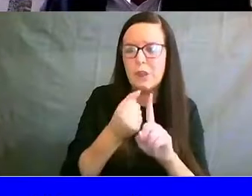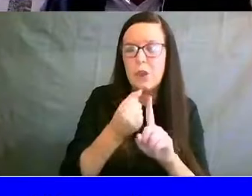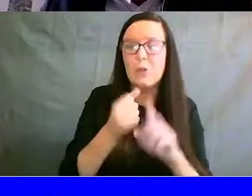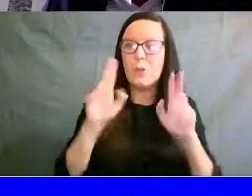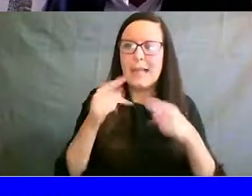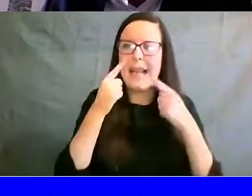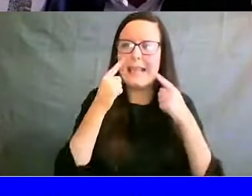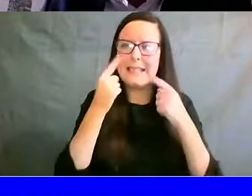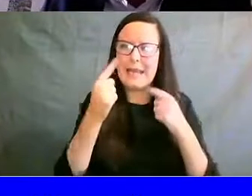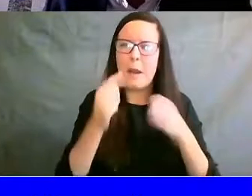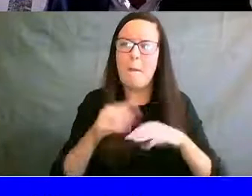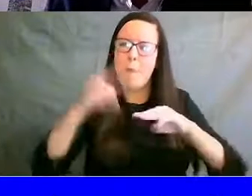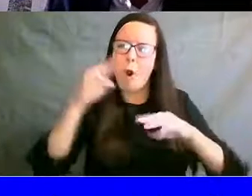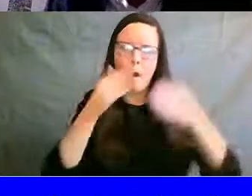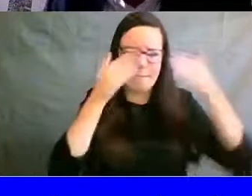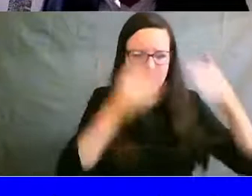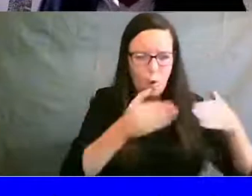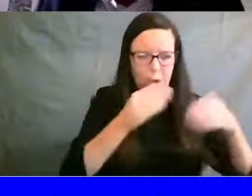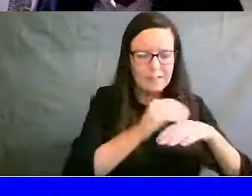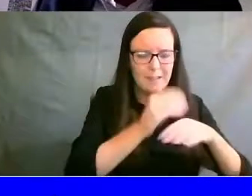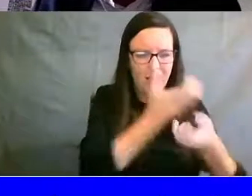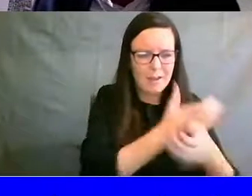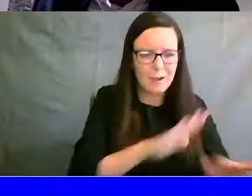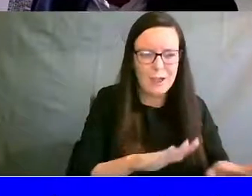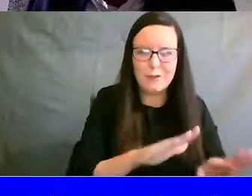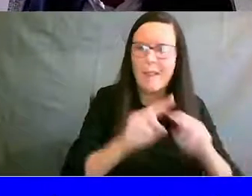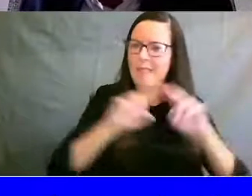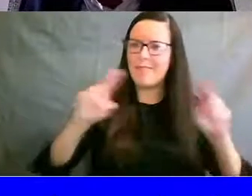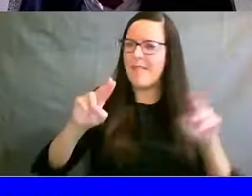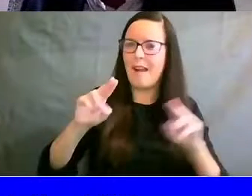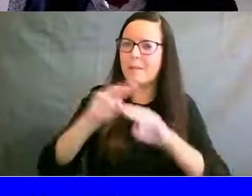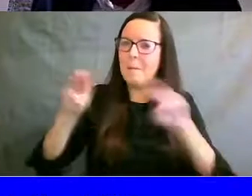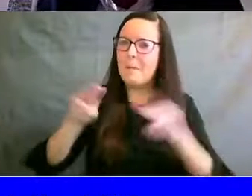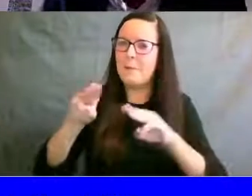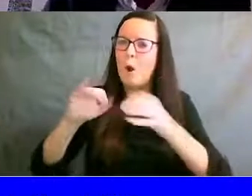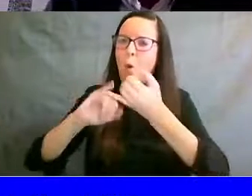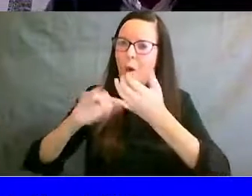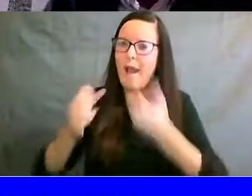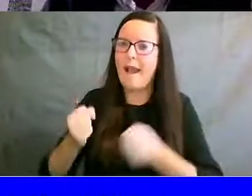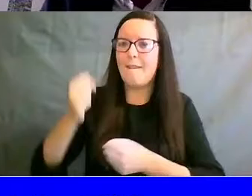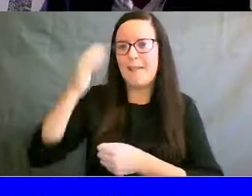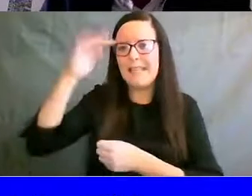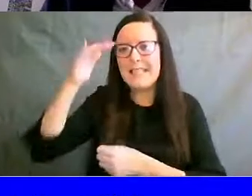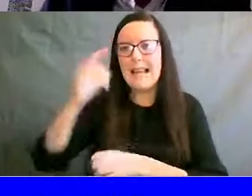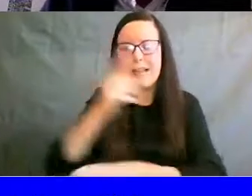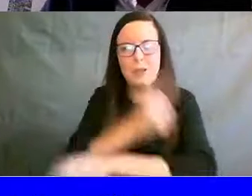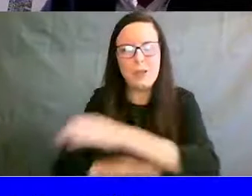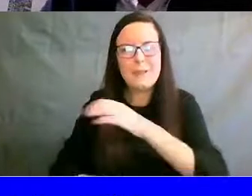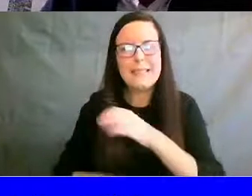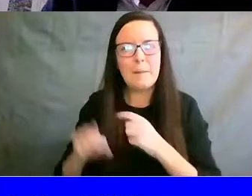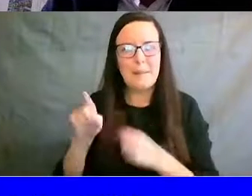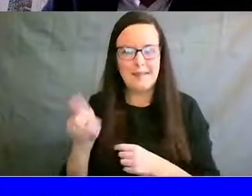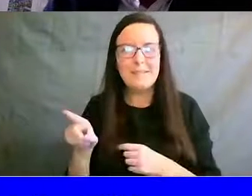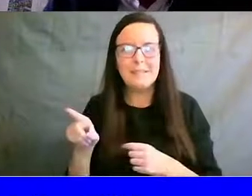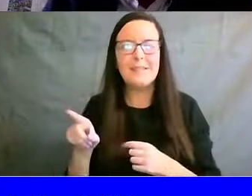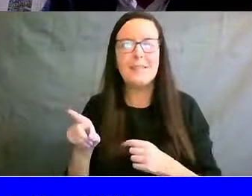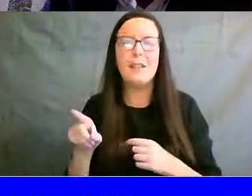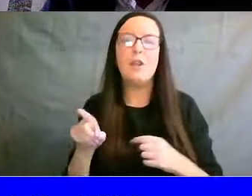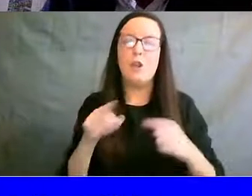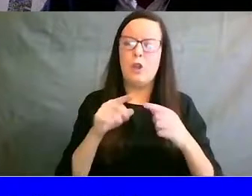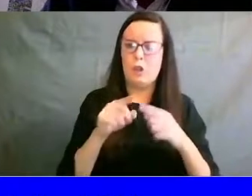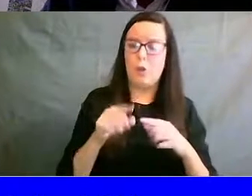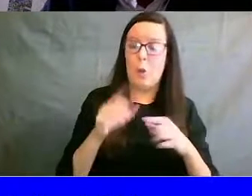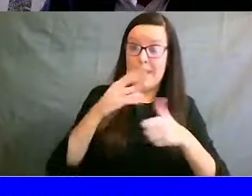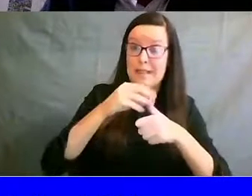opposed to witnesses with intellectual disabilities. And to meet the needs of children, the special measures that were envisaged